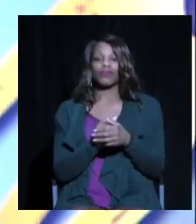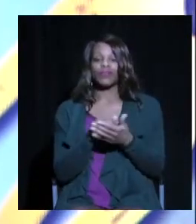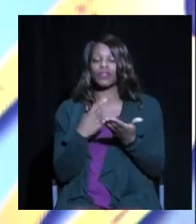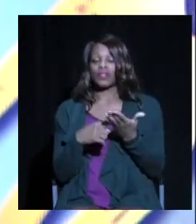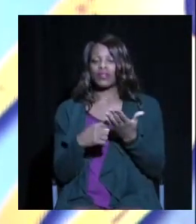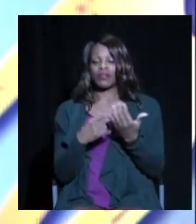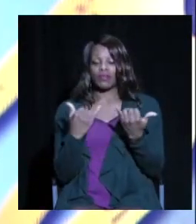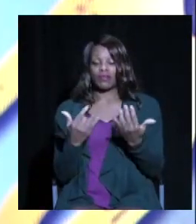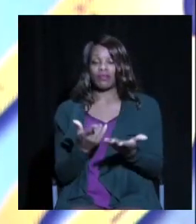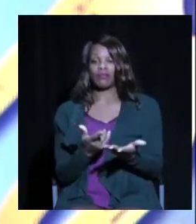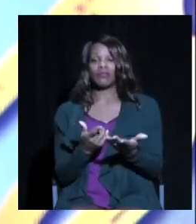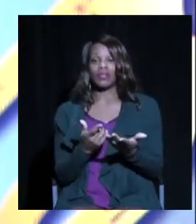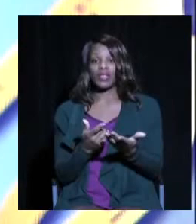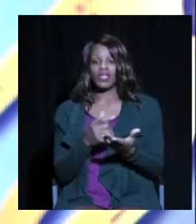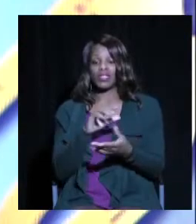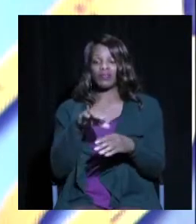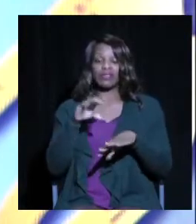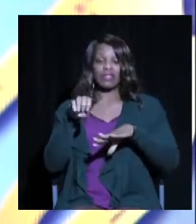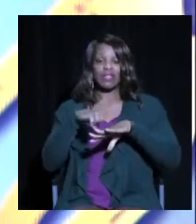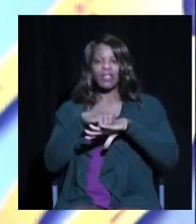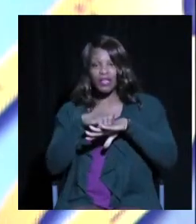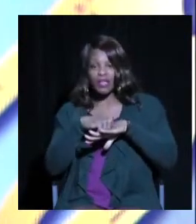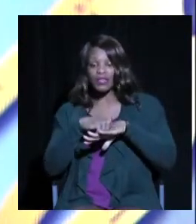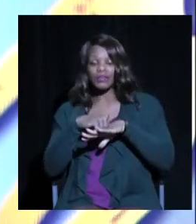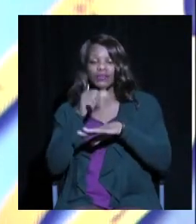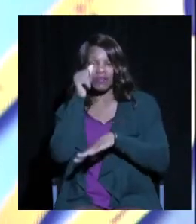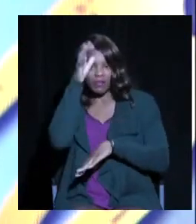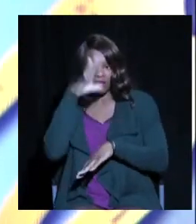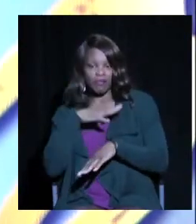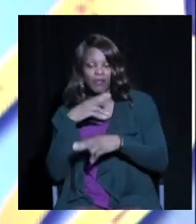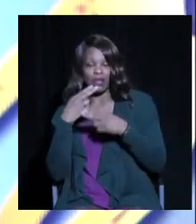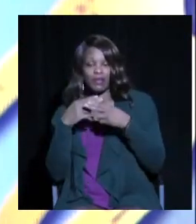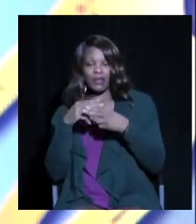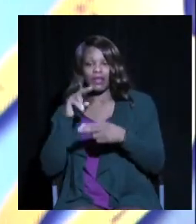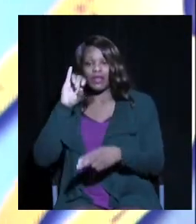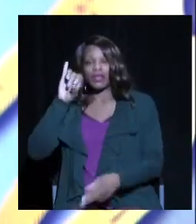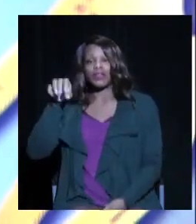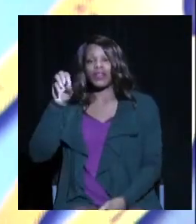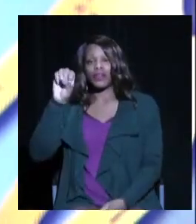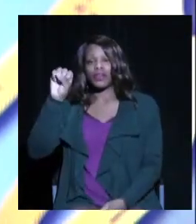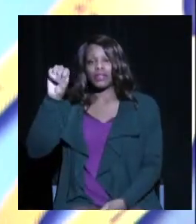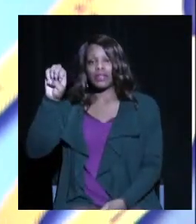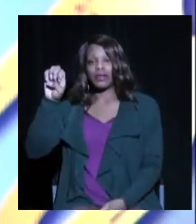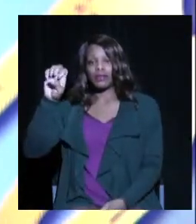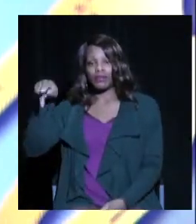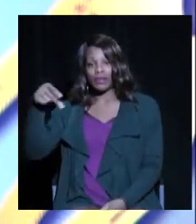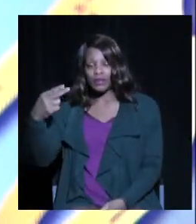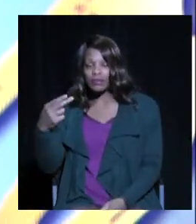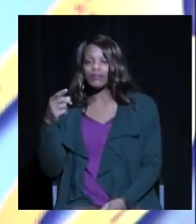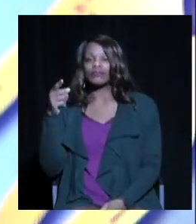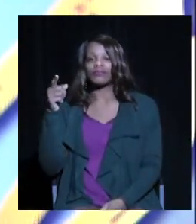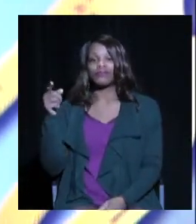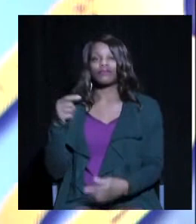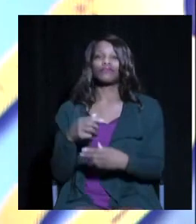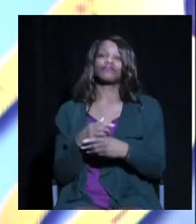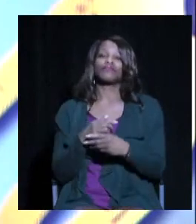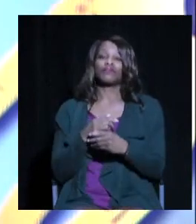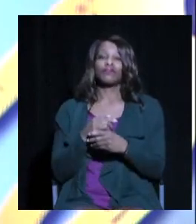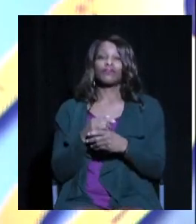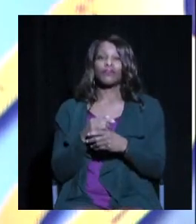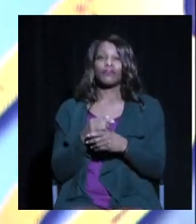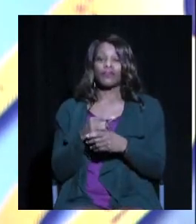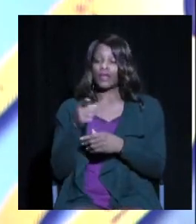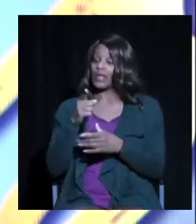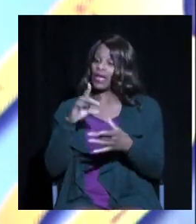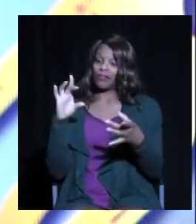regular girl engaged to a regular dude named Joseph. And the way those engagements worked, it was like the first stage of engagement, but they were